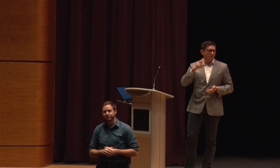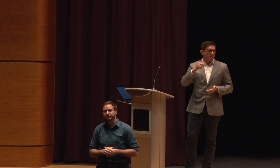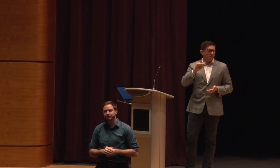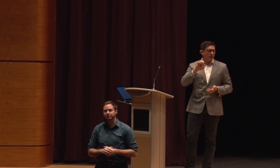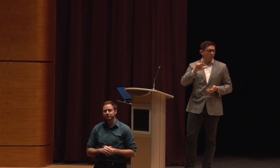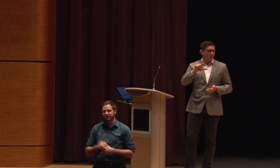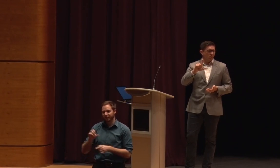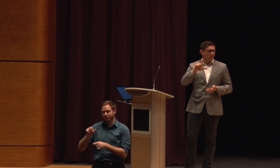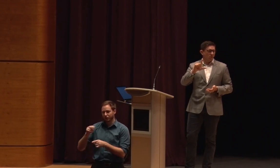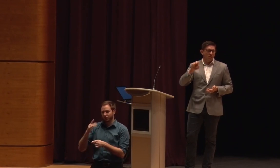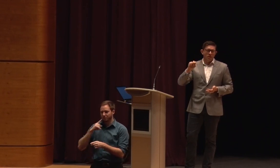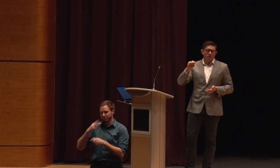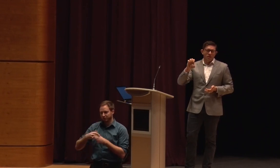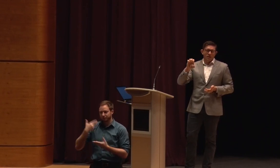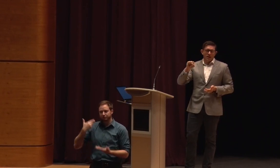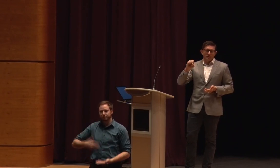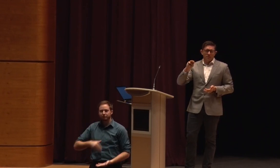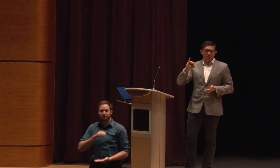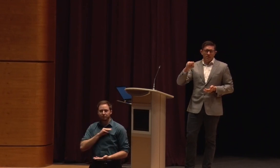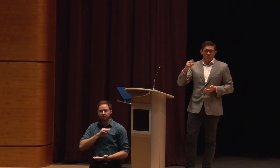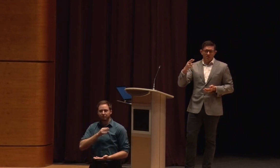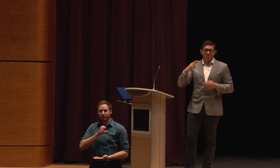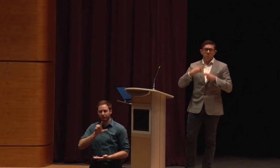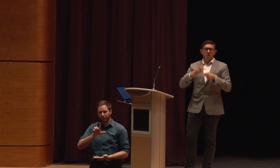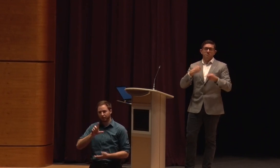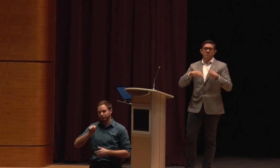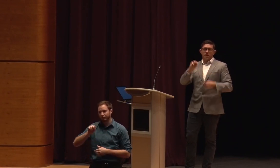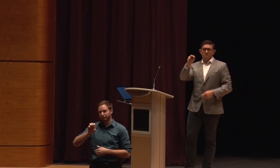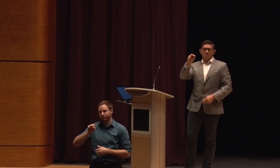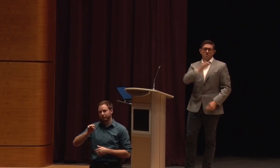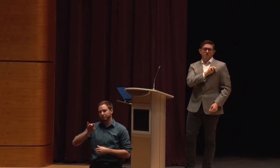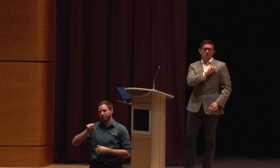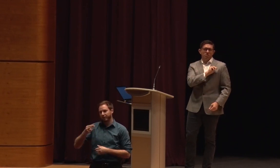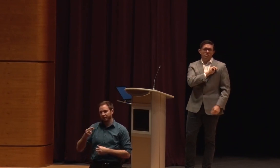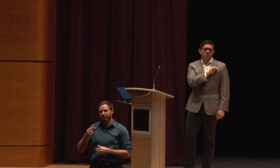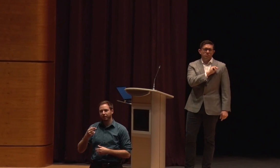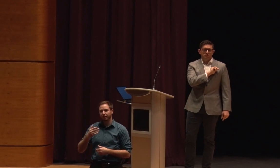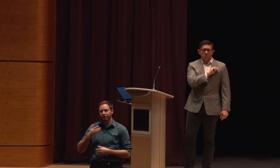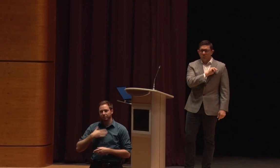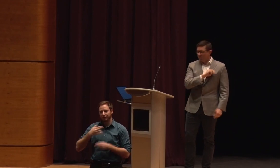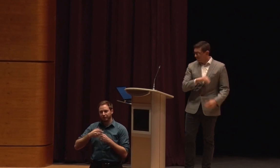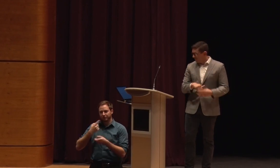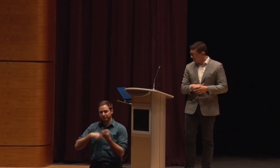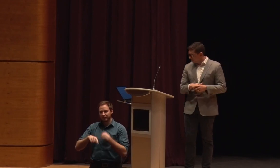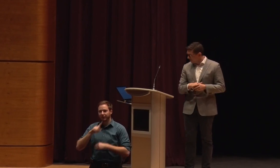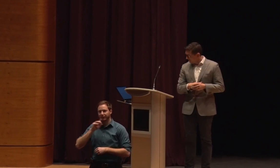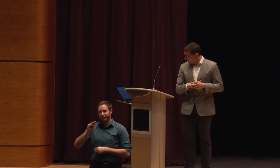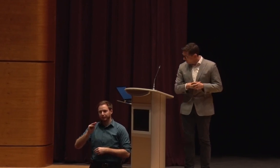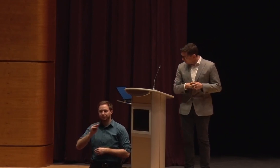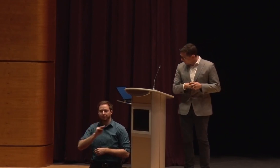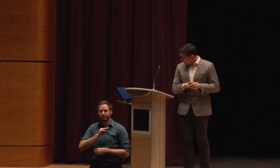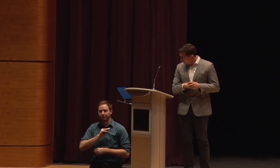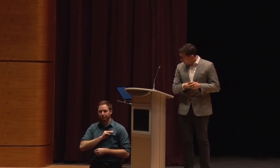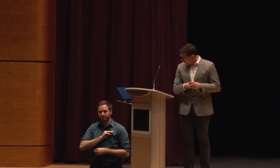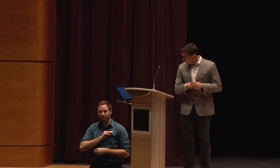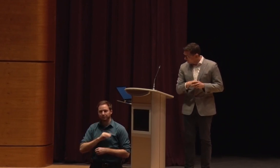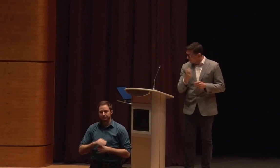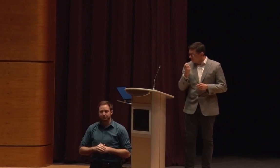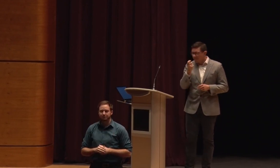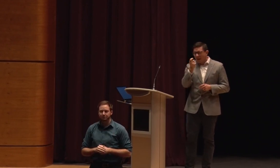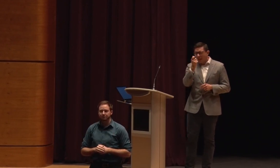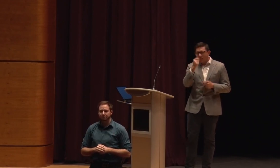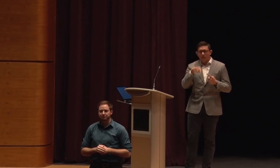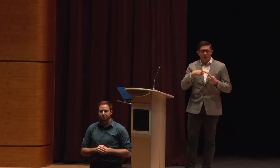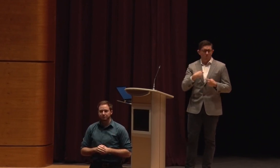As Sean has already mentioned, my name is Michael Nesmith, and my name sign is the M handshake here at the chest.